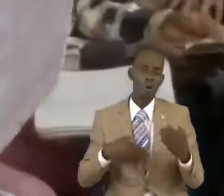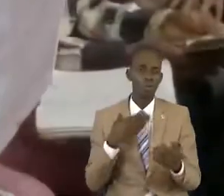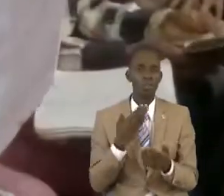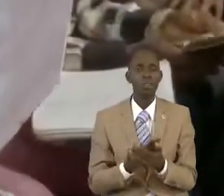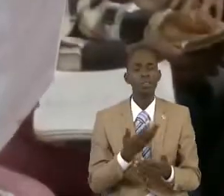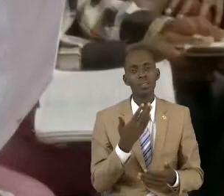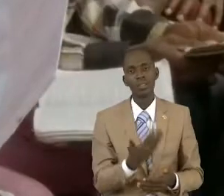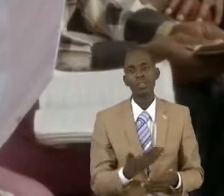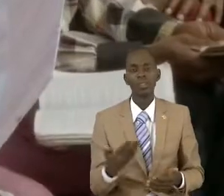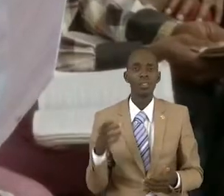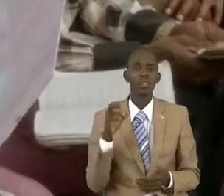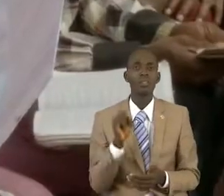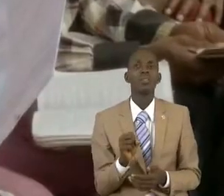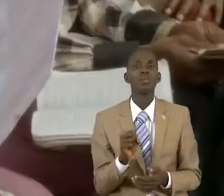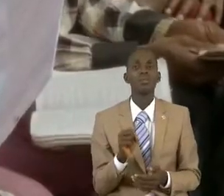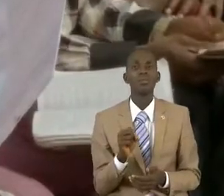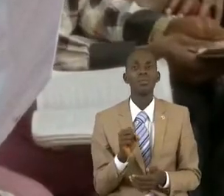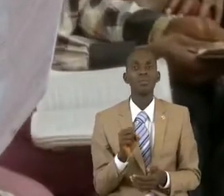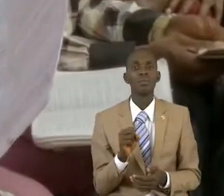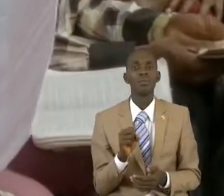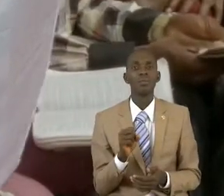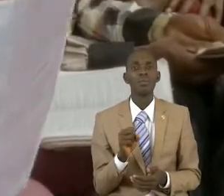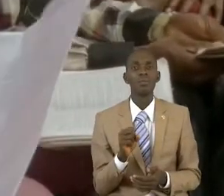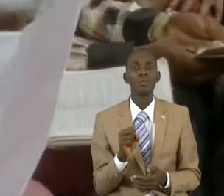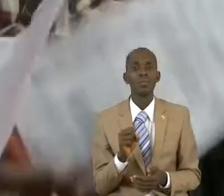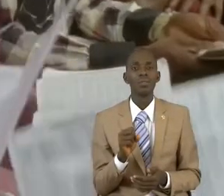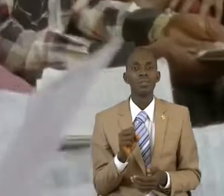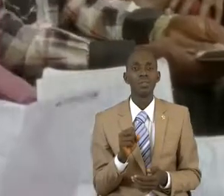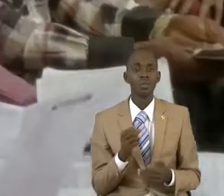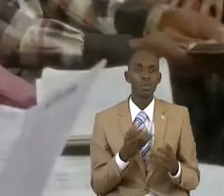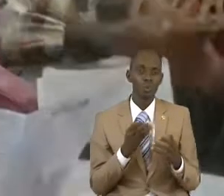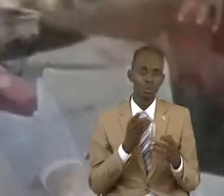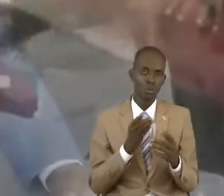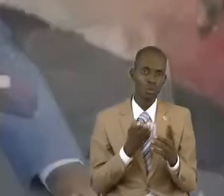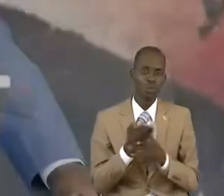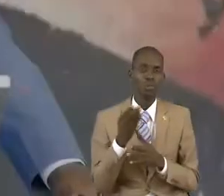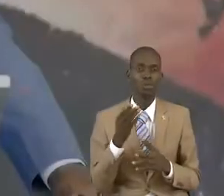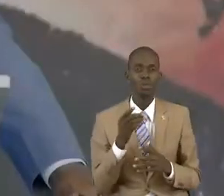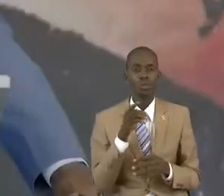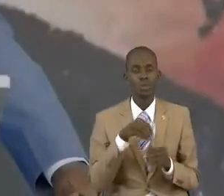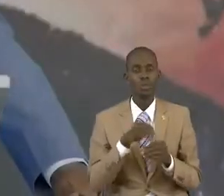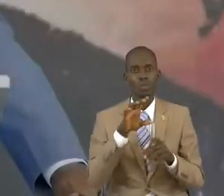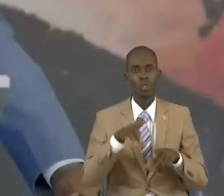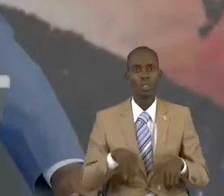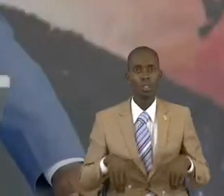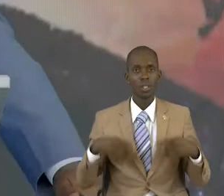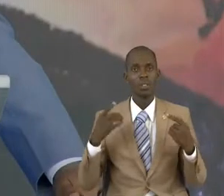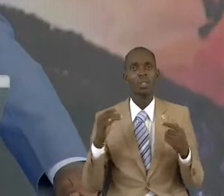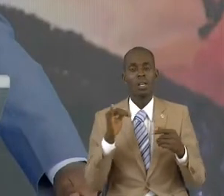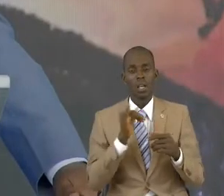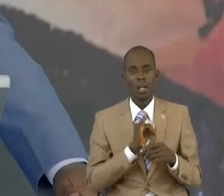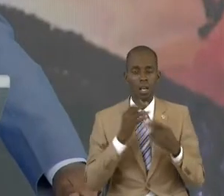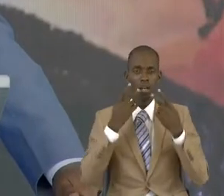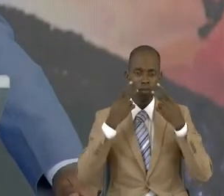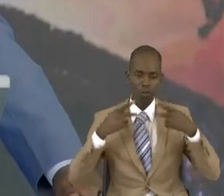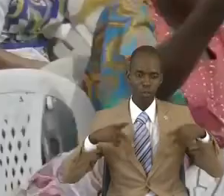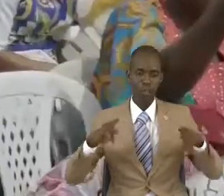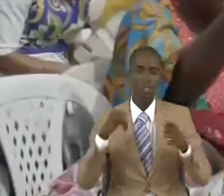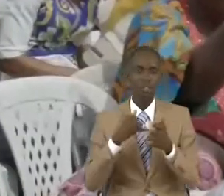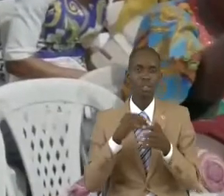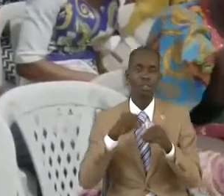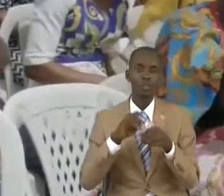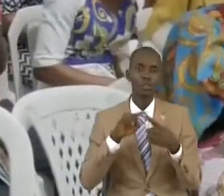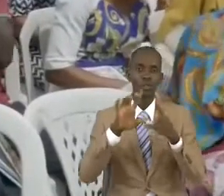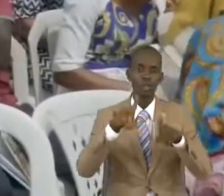all things? Through your life, I proclaim it and prophesy to your life in Jesus'